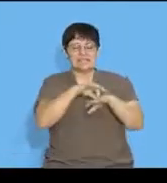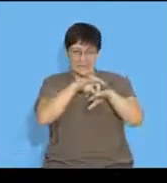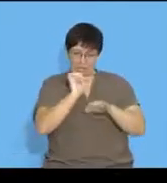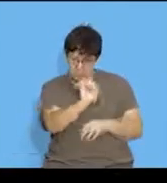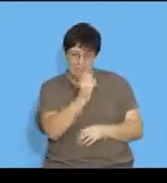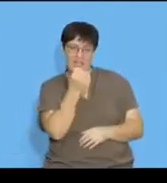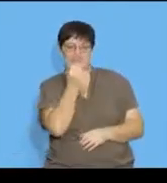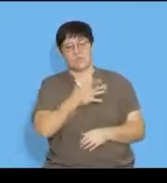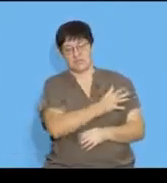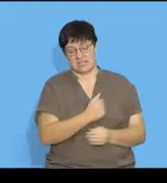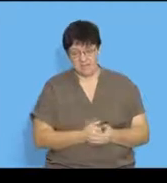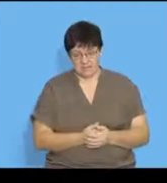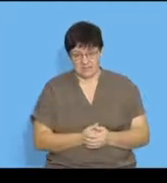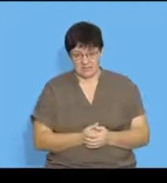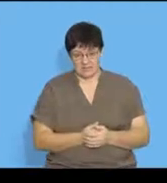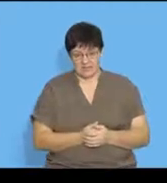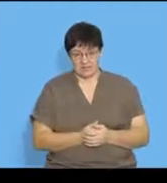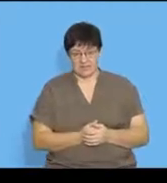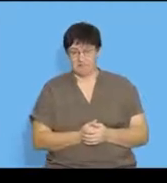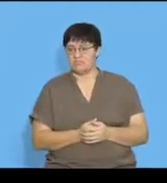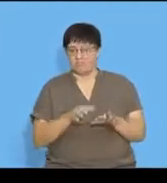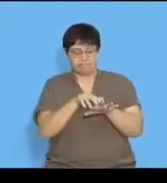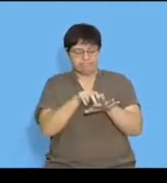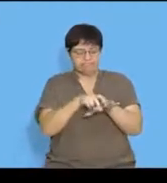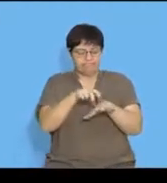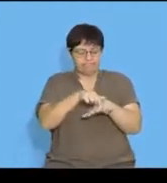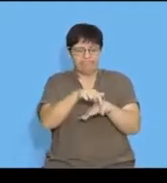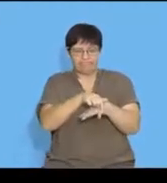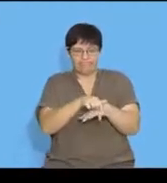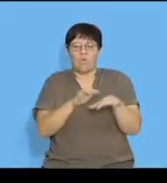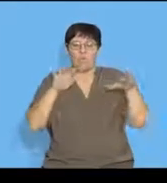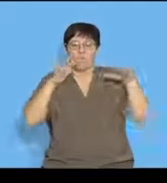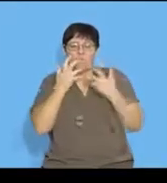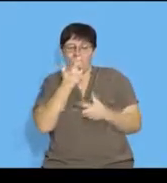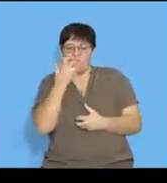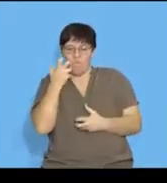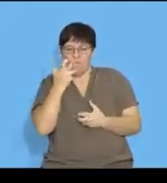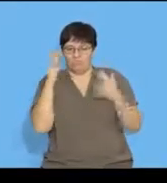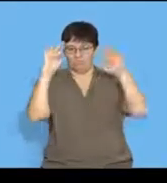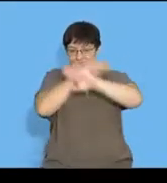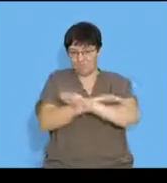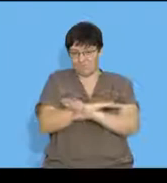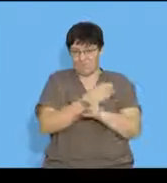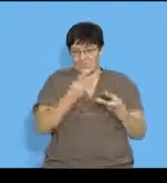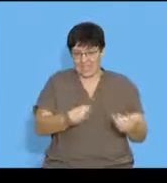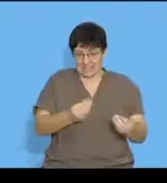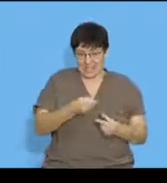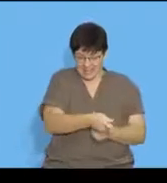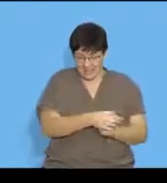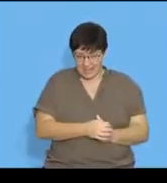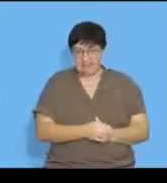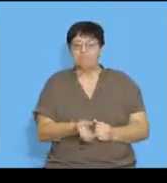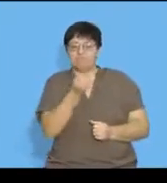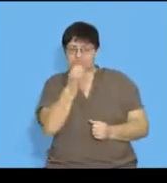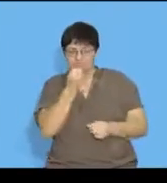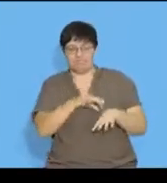So what it does here in between your toes, warm, dark, and moist, the fungus starts to eat your skin.